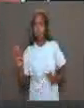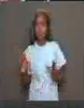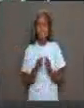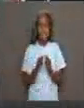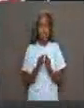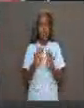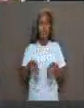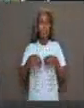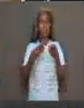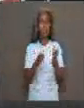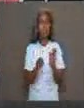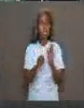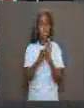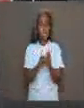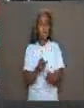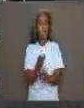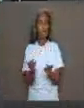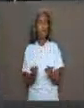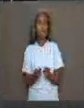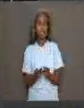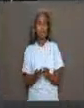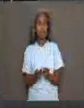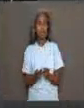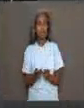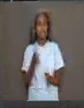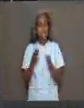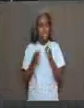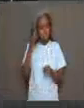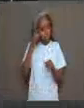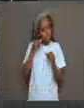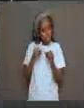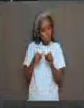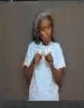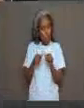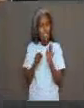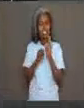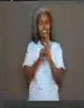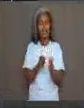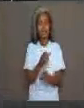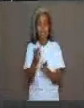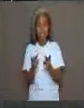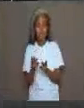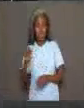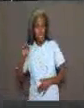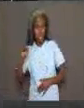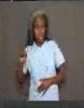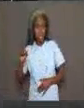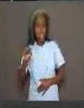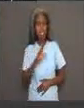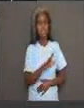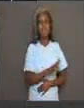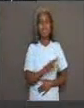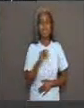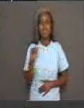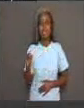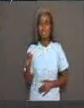given sample space. If we call the sample space S, and